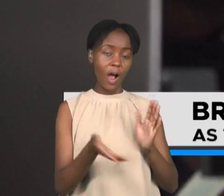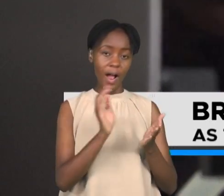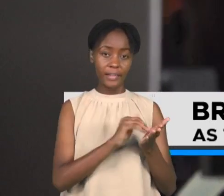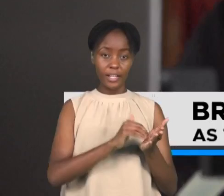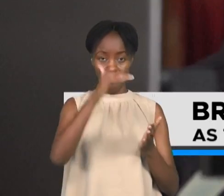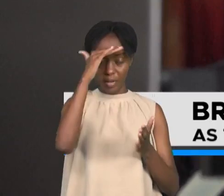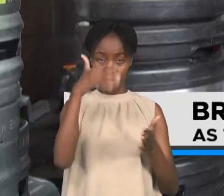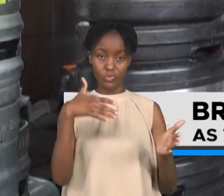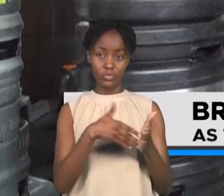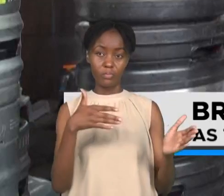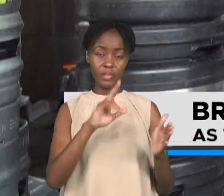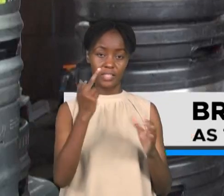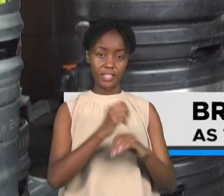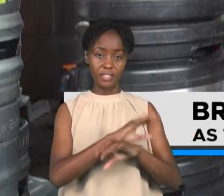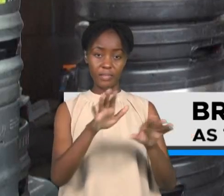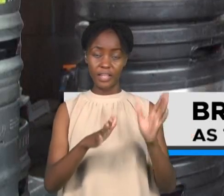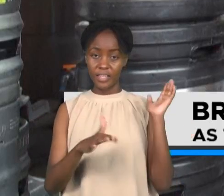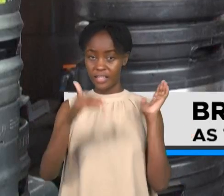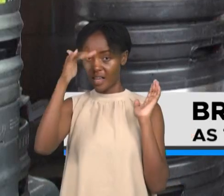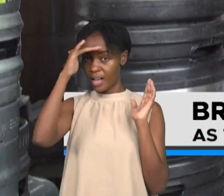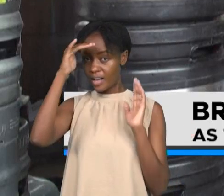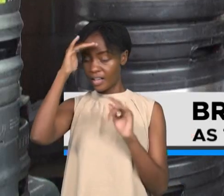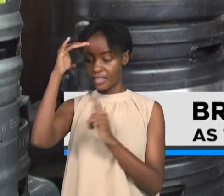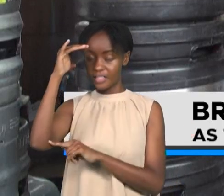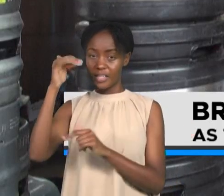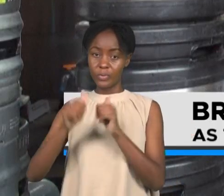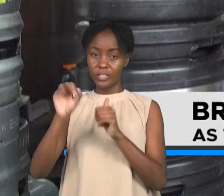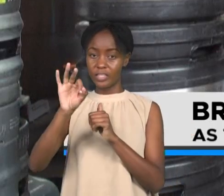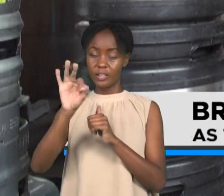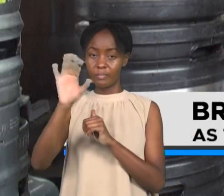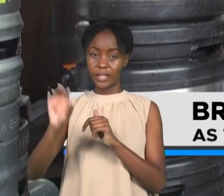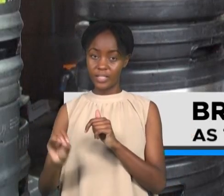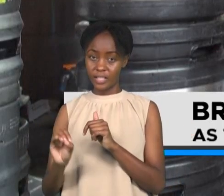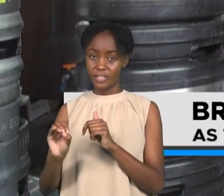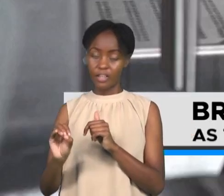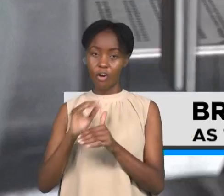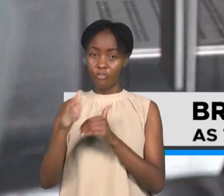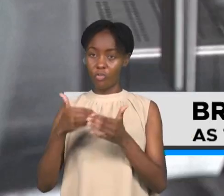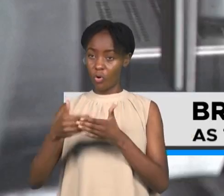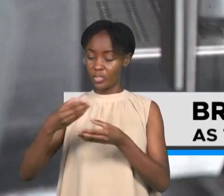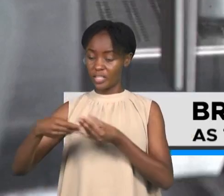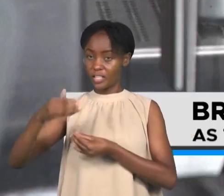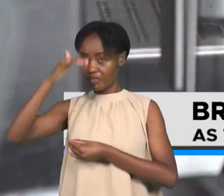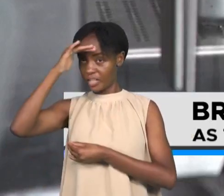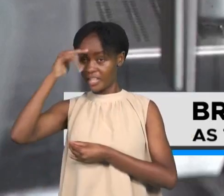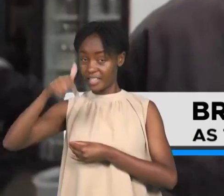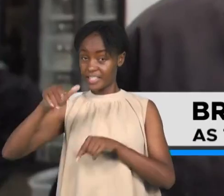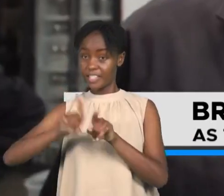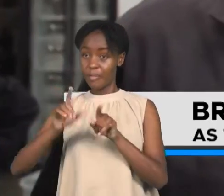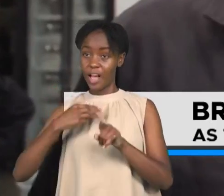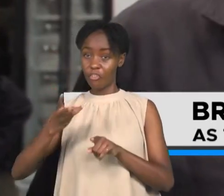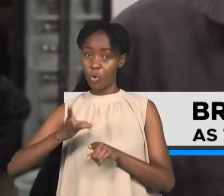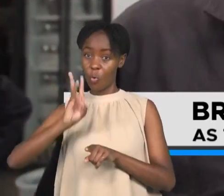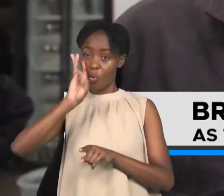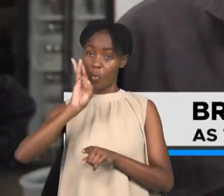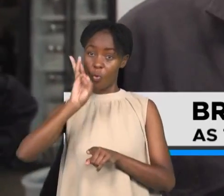December. Beer accounts for 3/4 of the alcohol consumed in South Africa, a country which is also a major producer of wine.